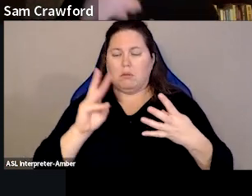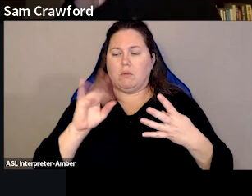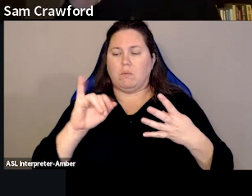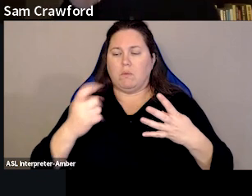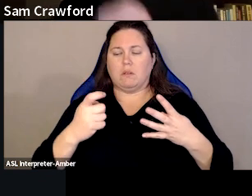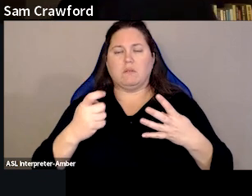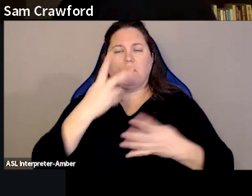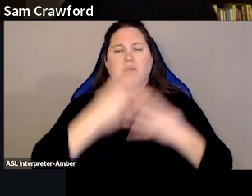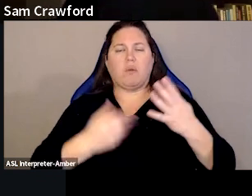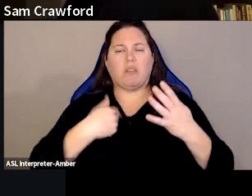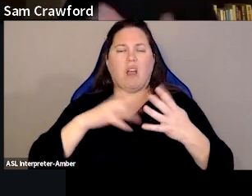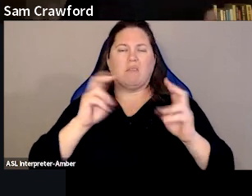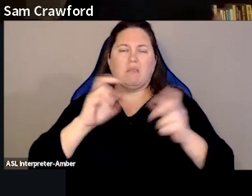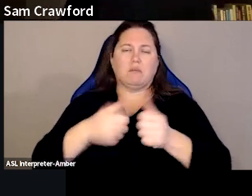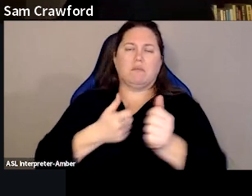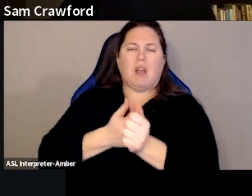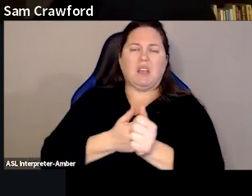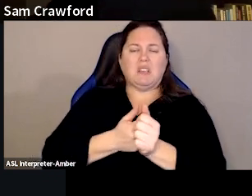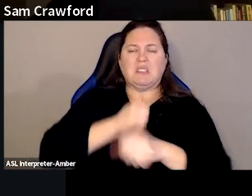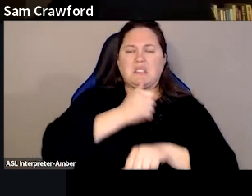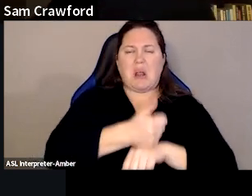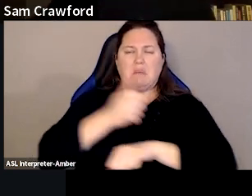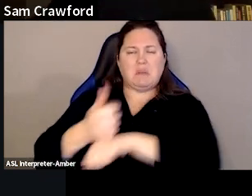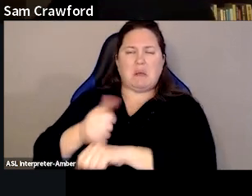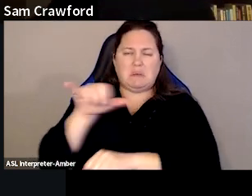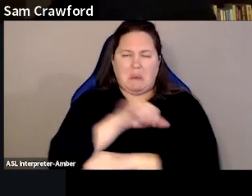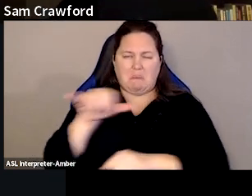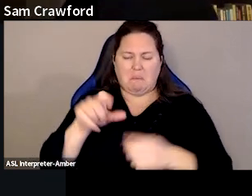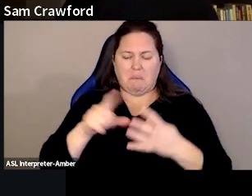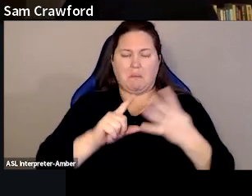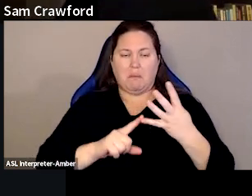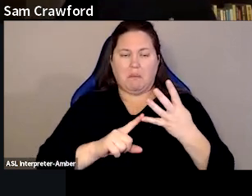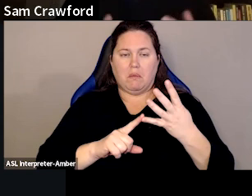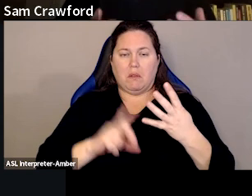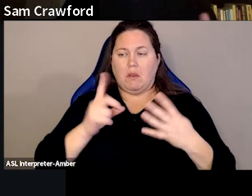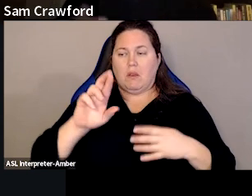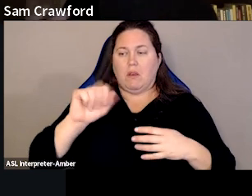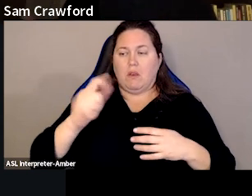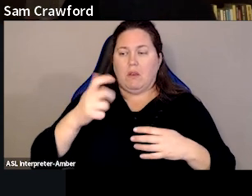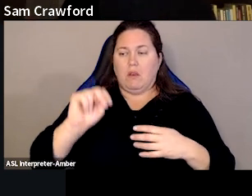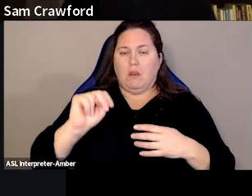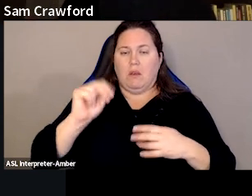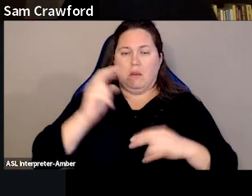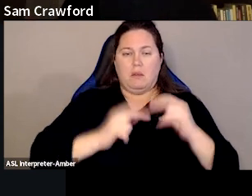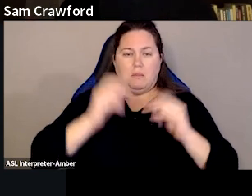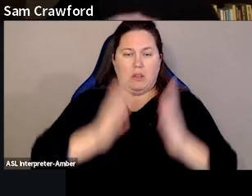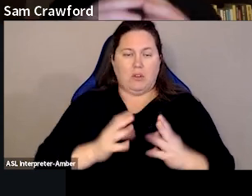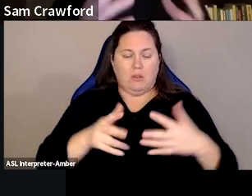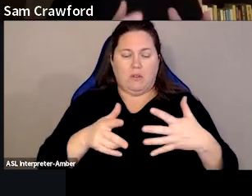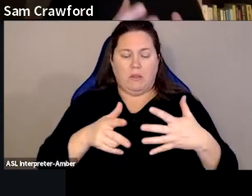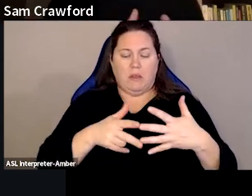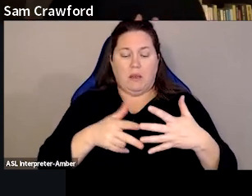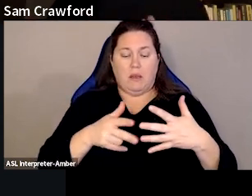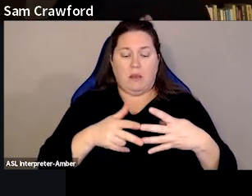end. Both are drag and drop builders, and they market themselves as an all-in-one solution for